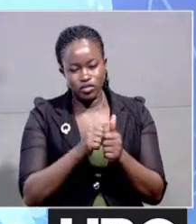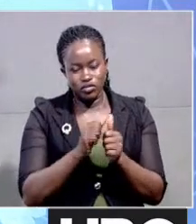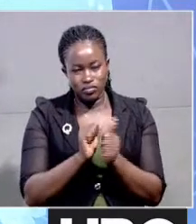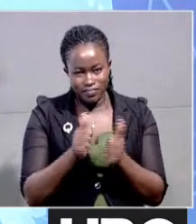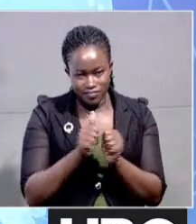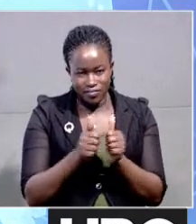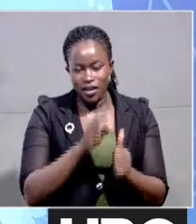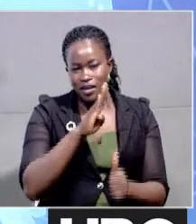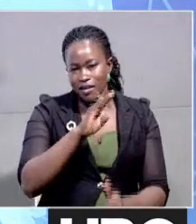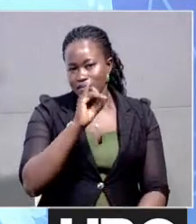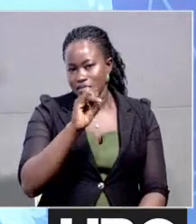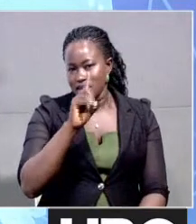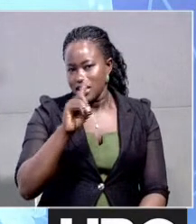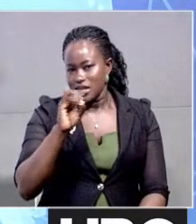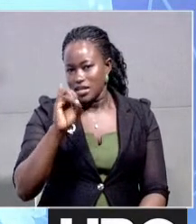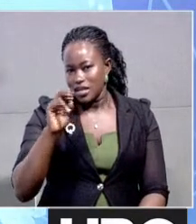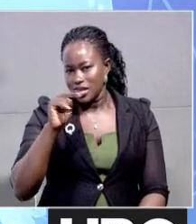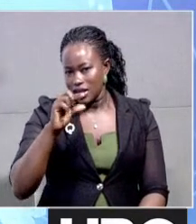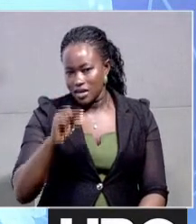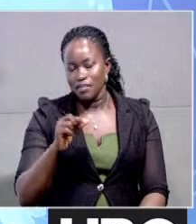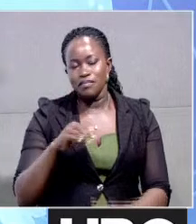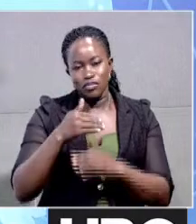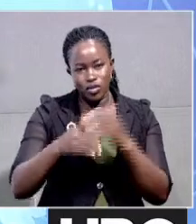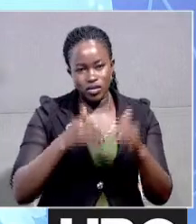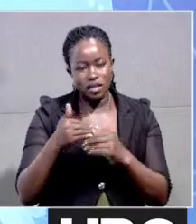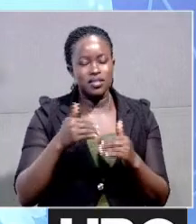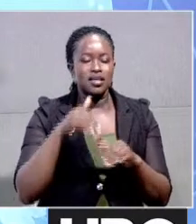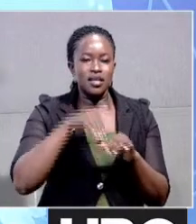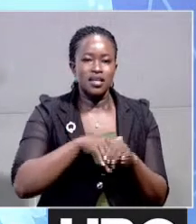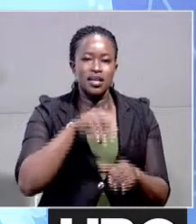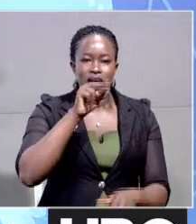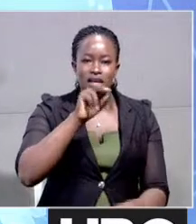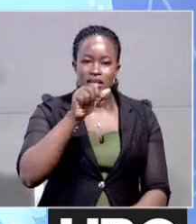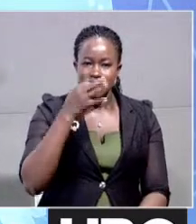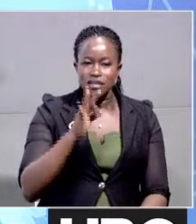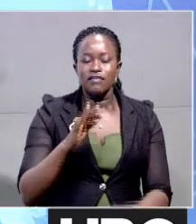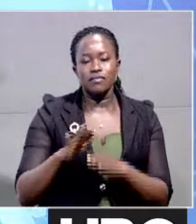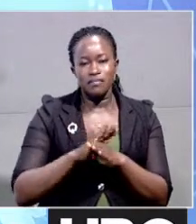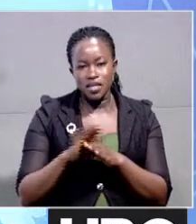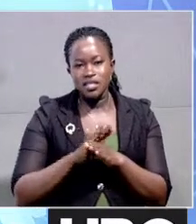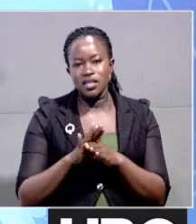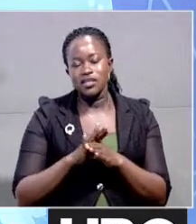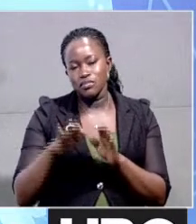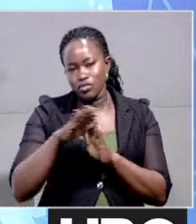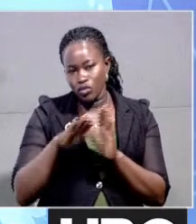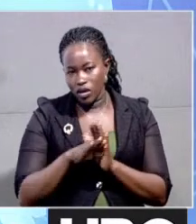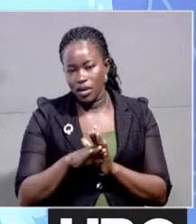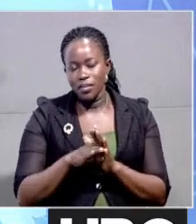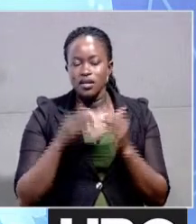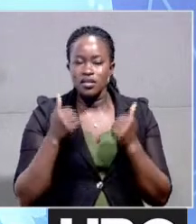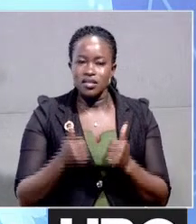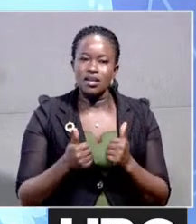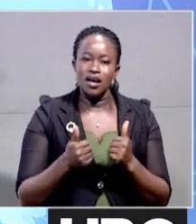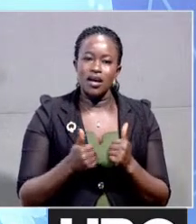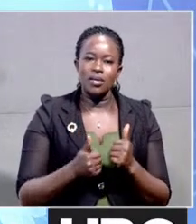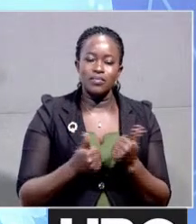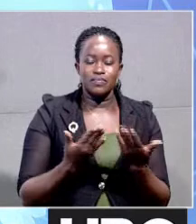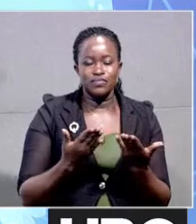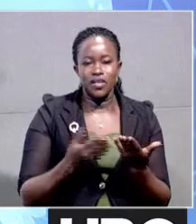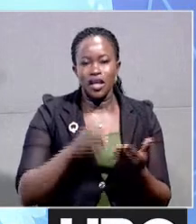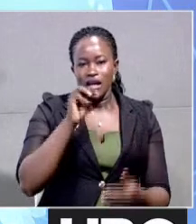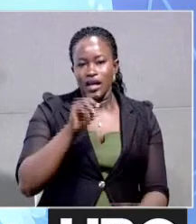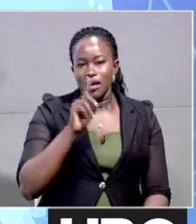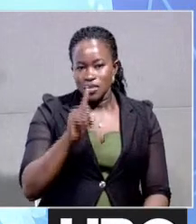bidding process for National Social Security Fund business deals. Now, the emphasis was made by Richard Byargaba, the